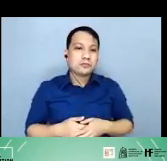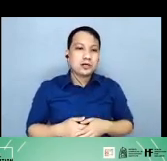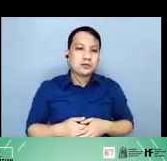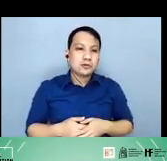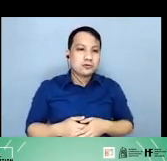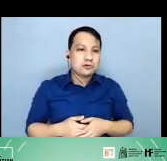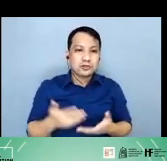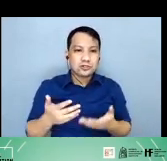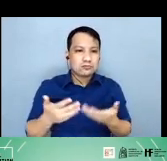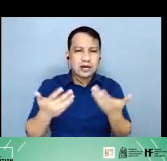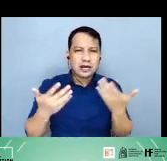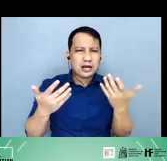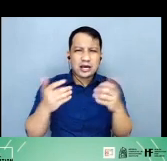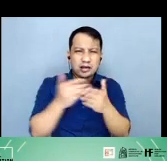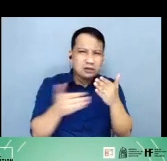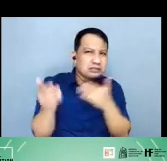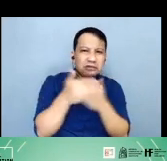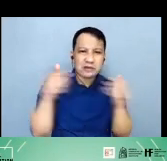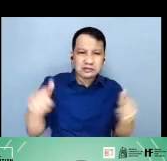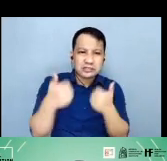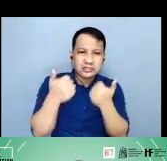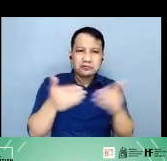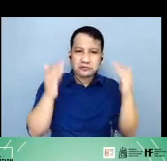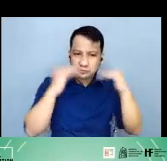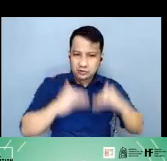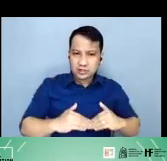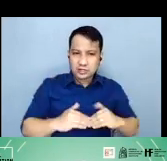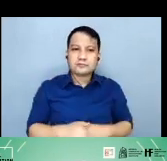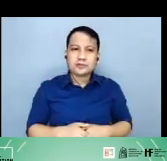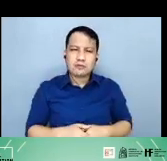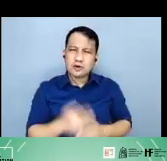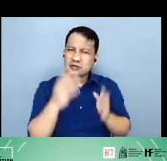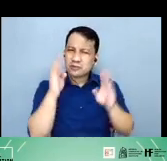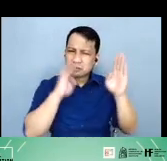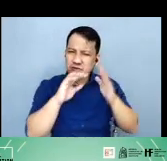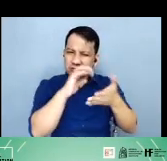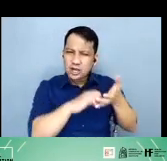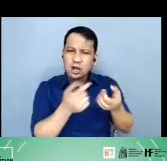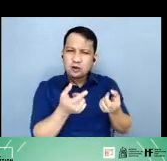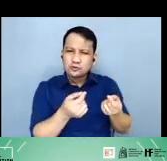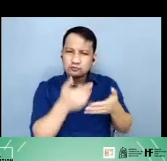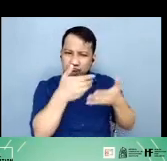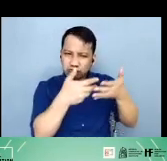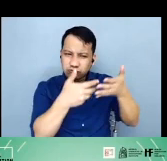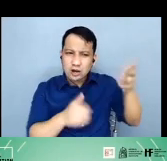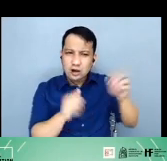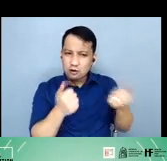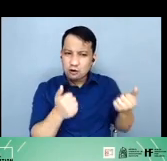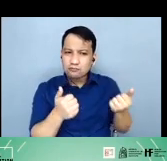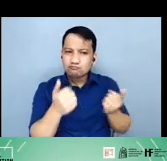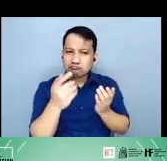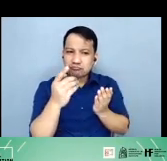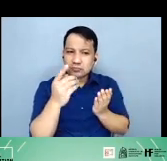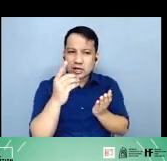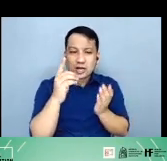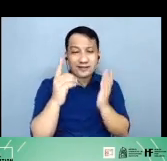and then some of the challenges. And then as we go on, we'll also look at case studies of these applications, and then finally how digital fabrication